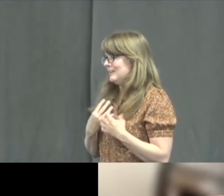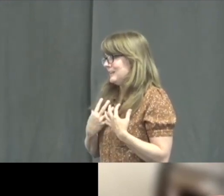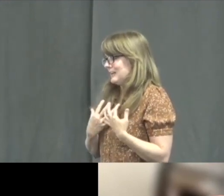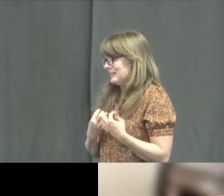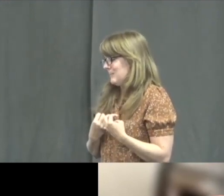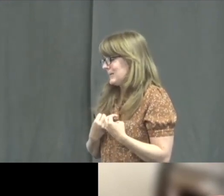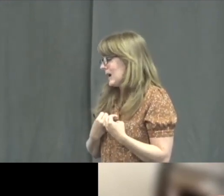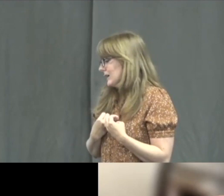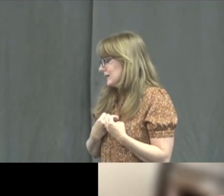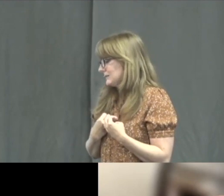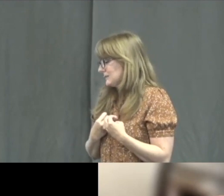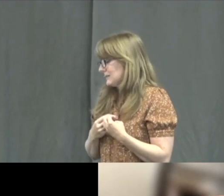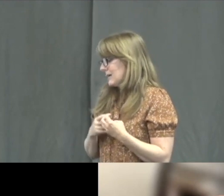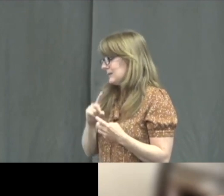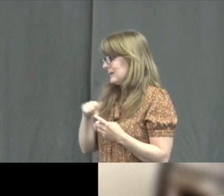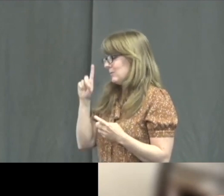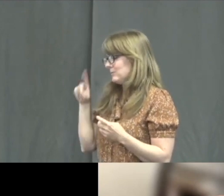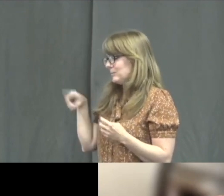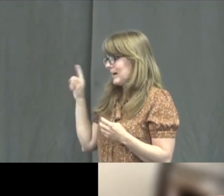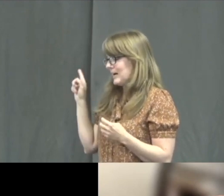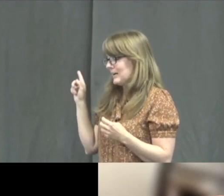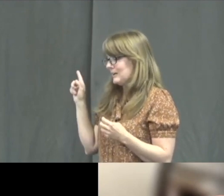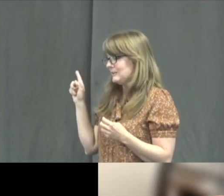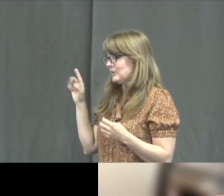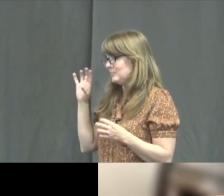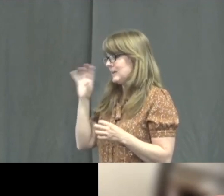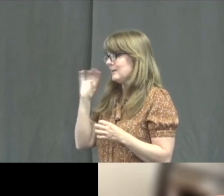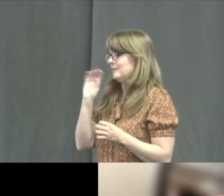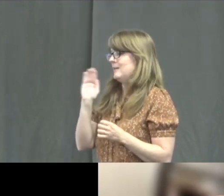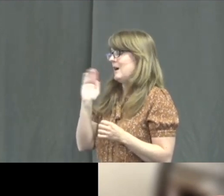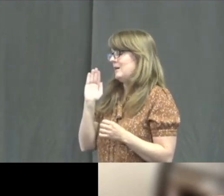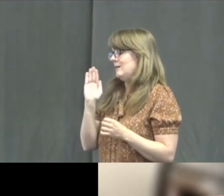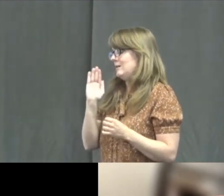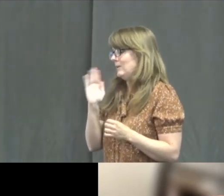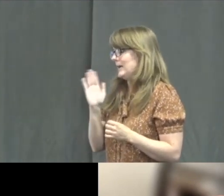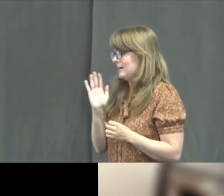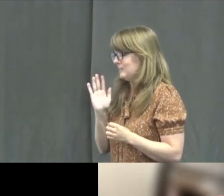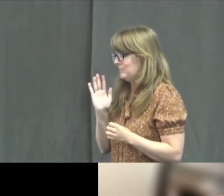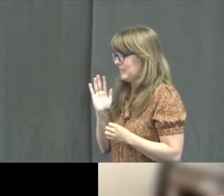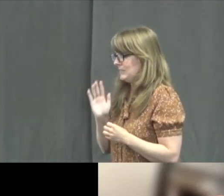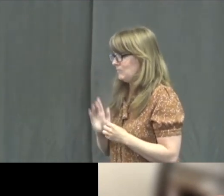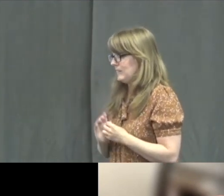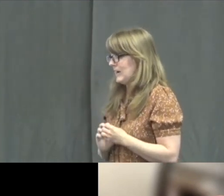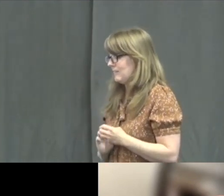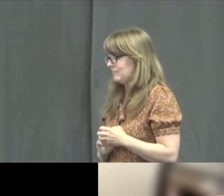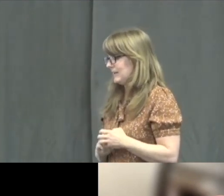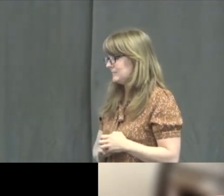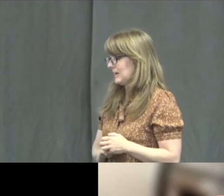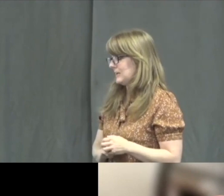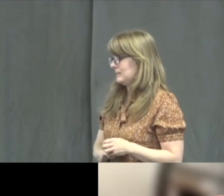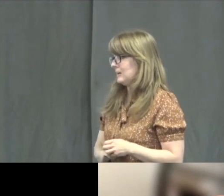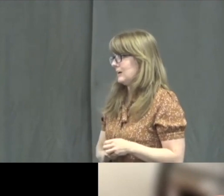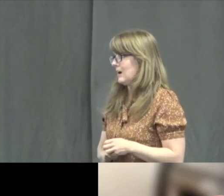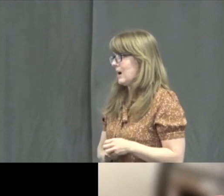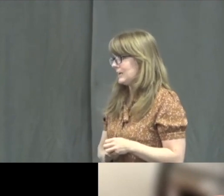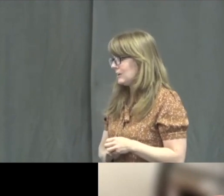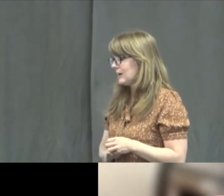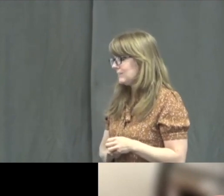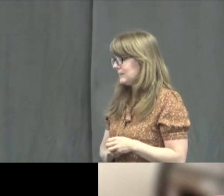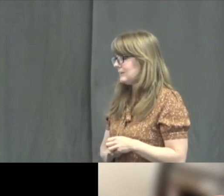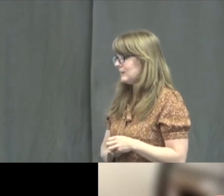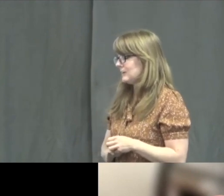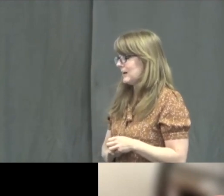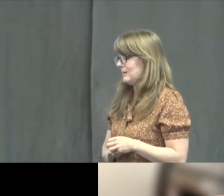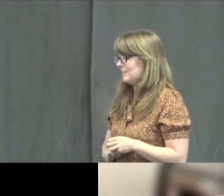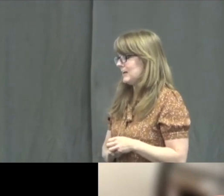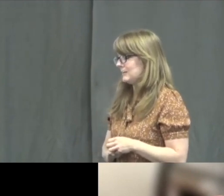again, like I said, my gut is to say that they multiply just because of that orgasm bleat. We have like studied the audio of it